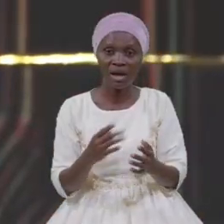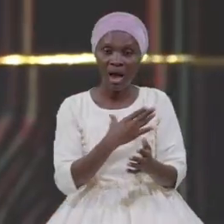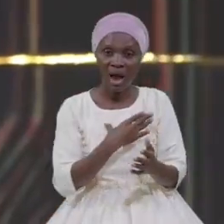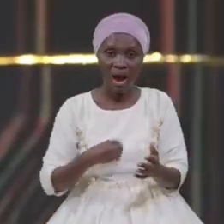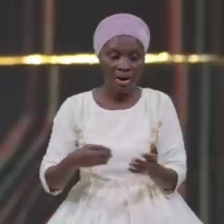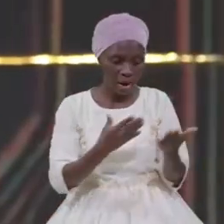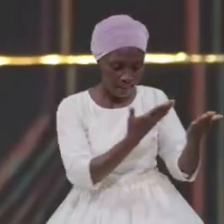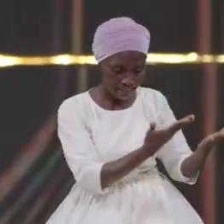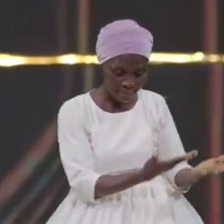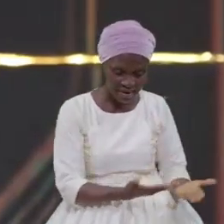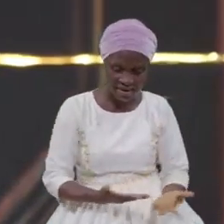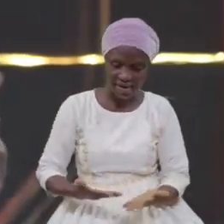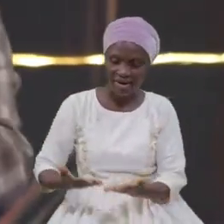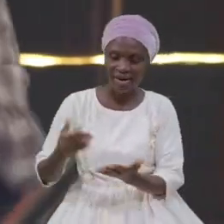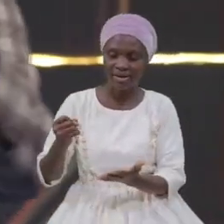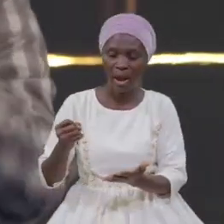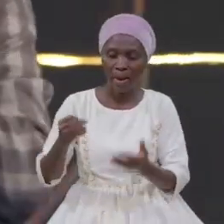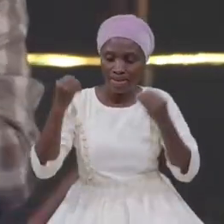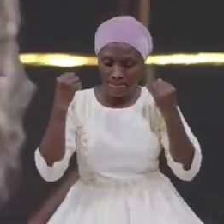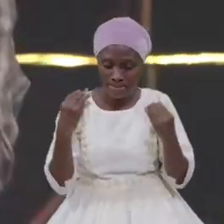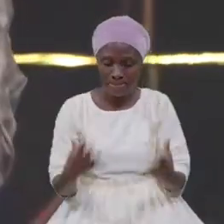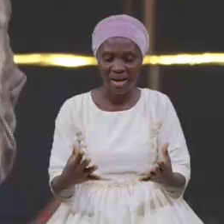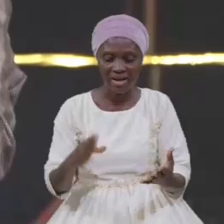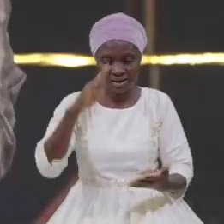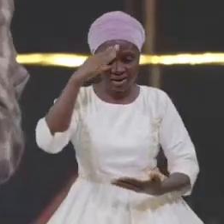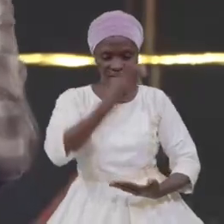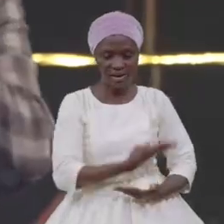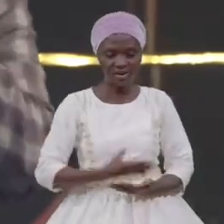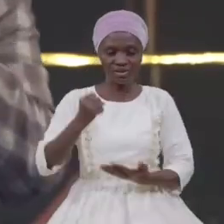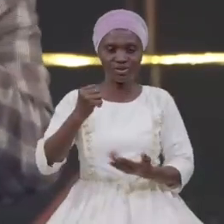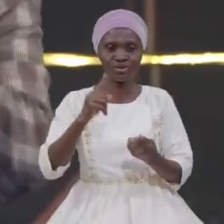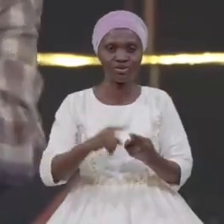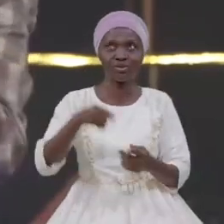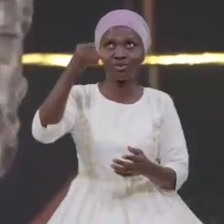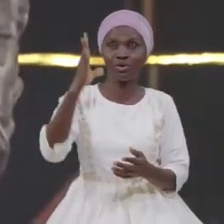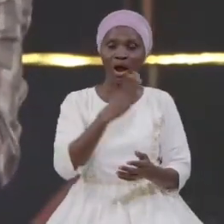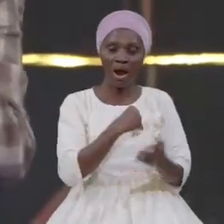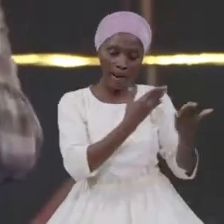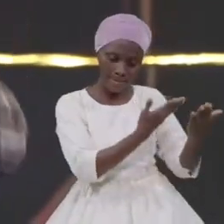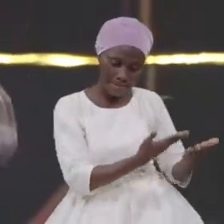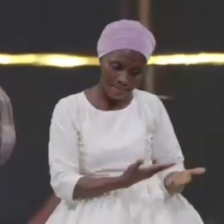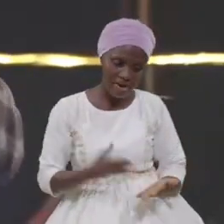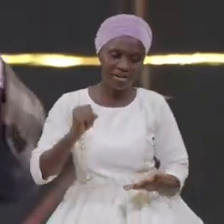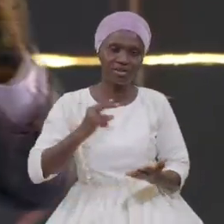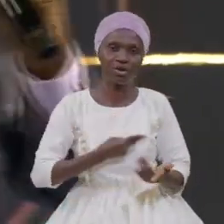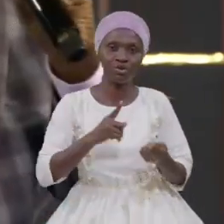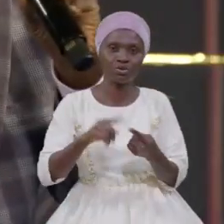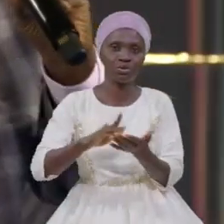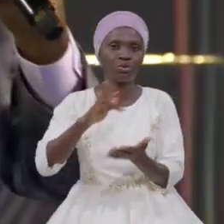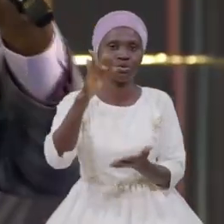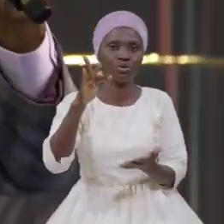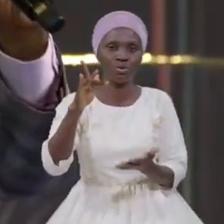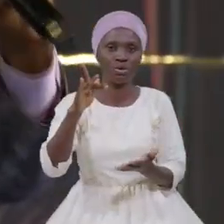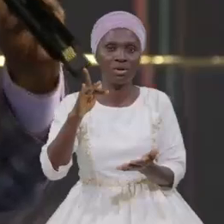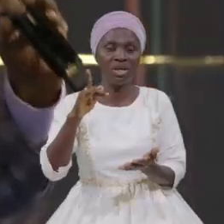God and bring us to glory. On our own, on your own, in your strength, with your